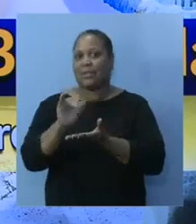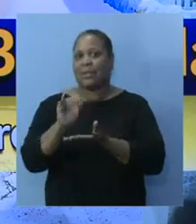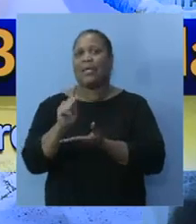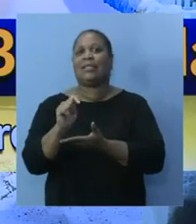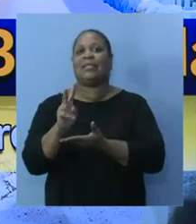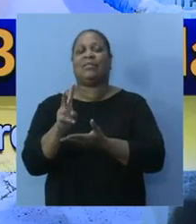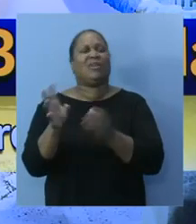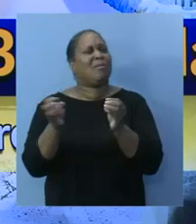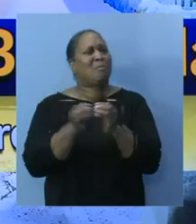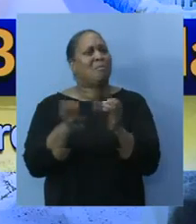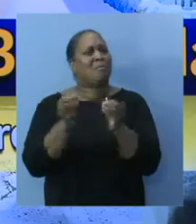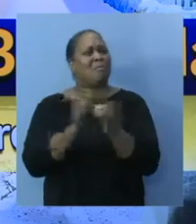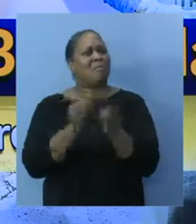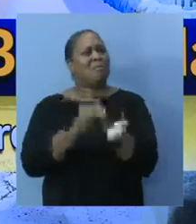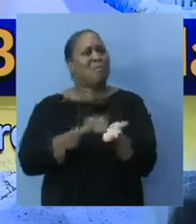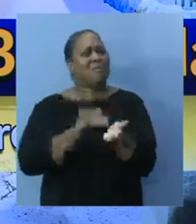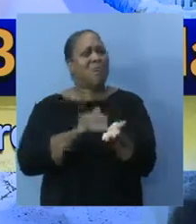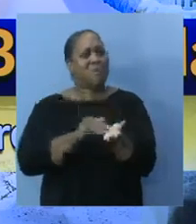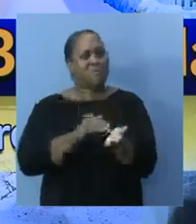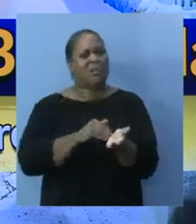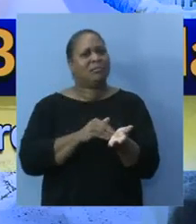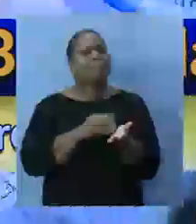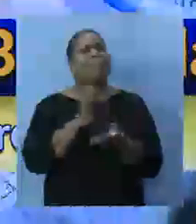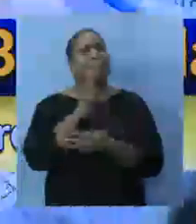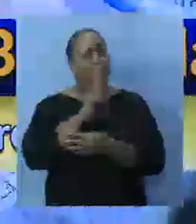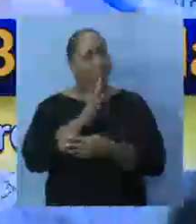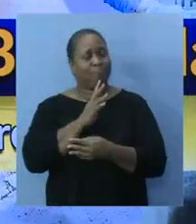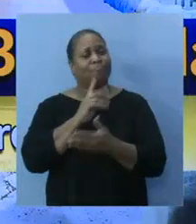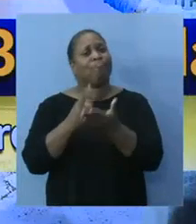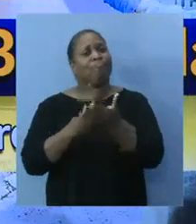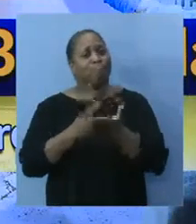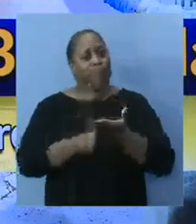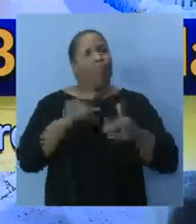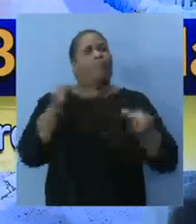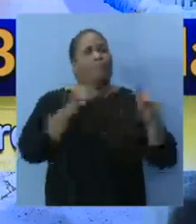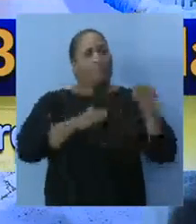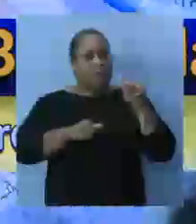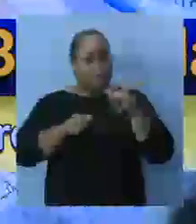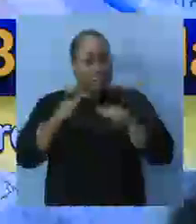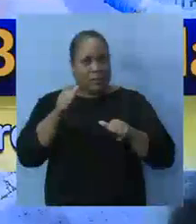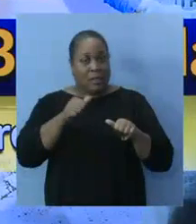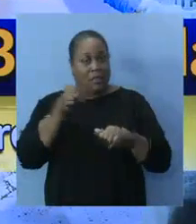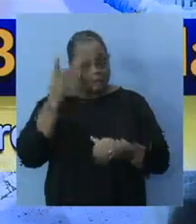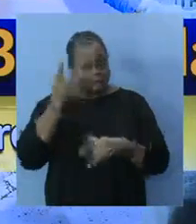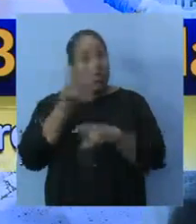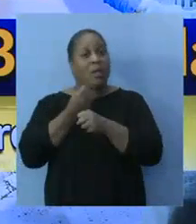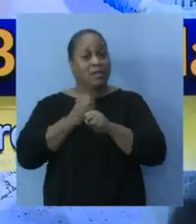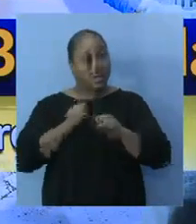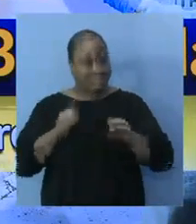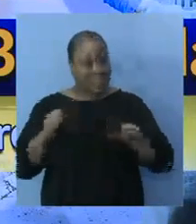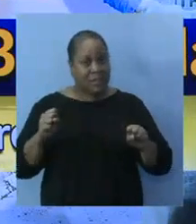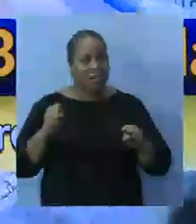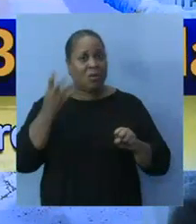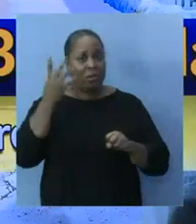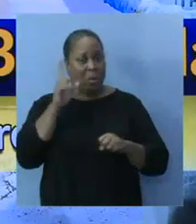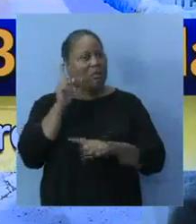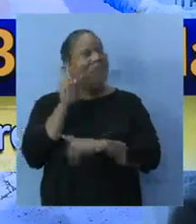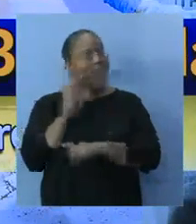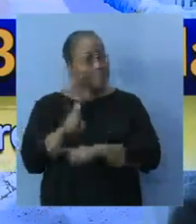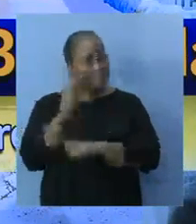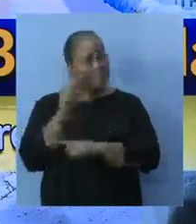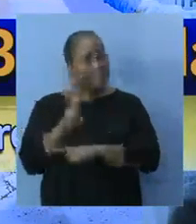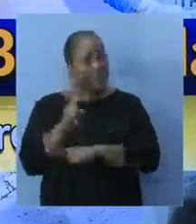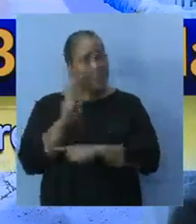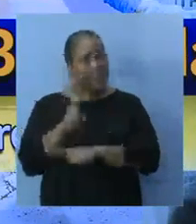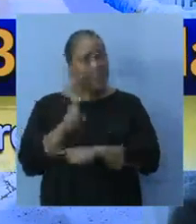going to be more and more doctors that are going to talk about the science, talk about why it's safe, talk about why it's necessary, and